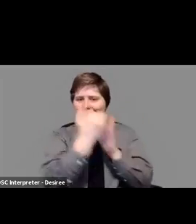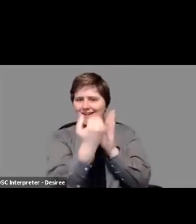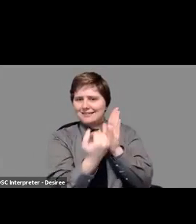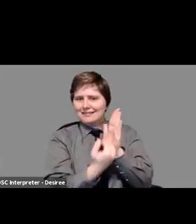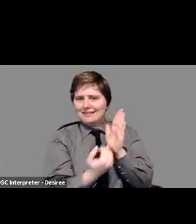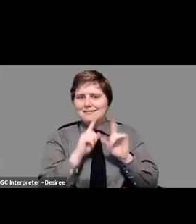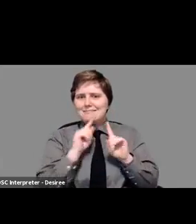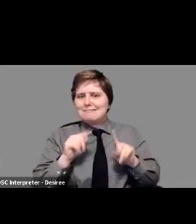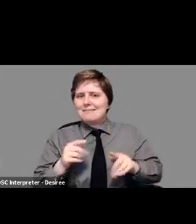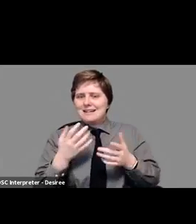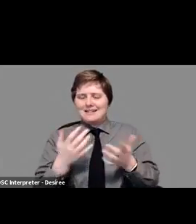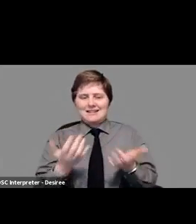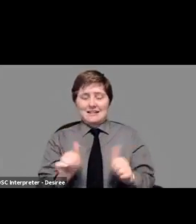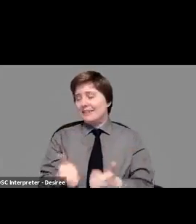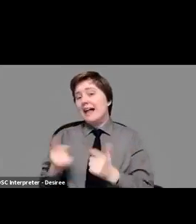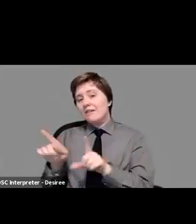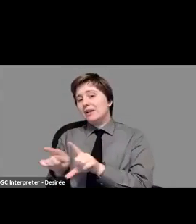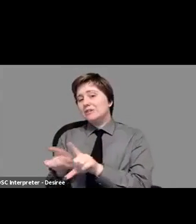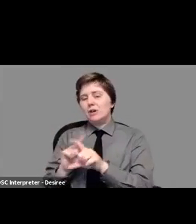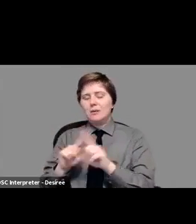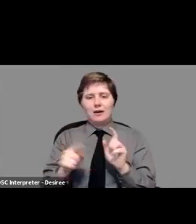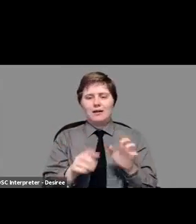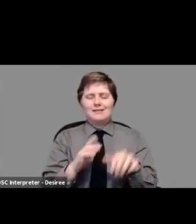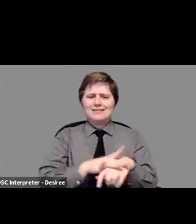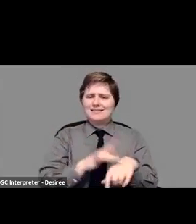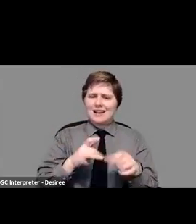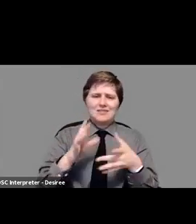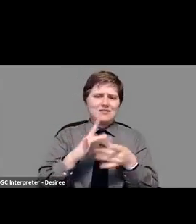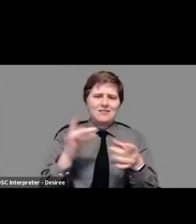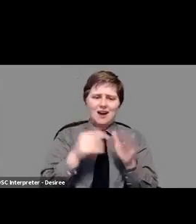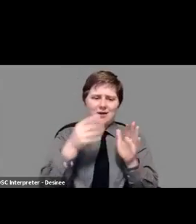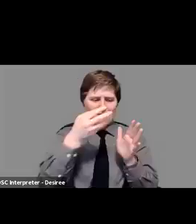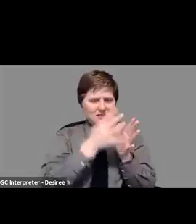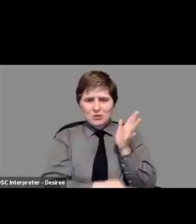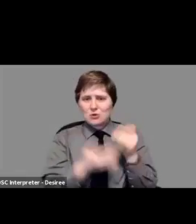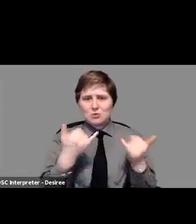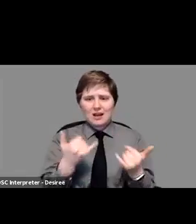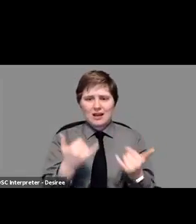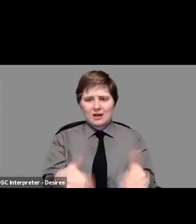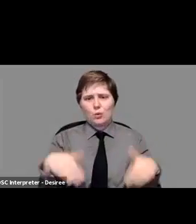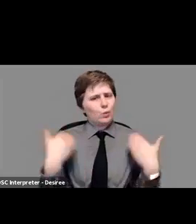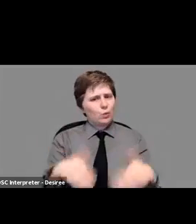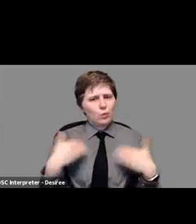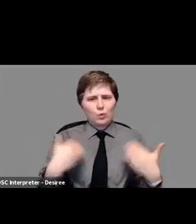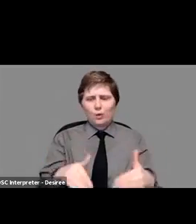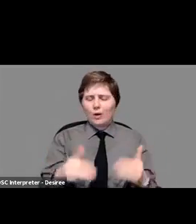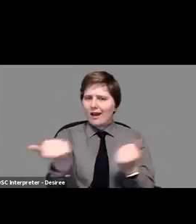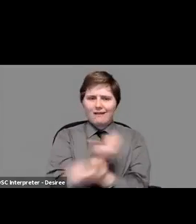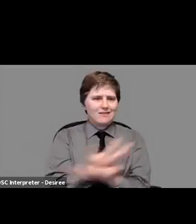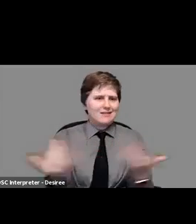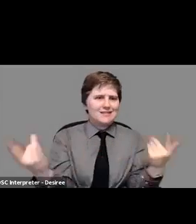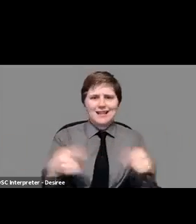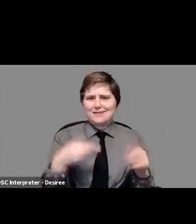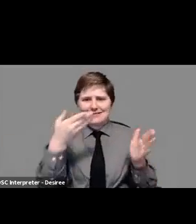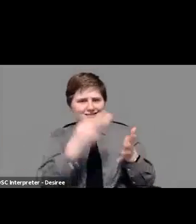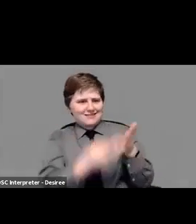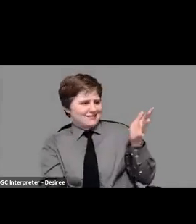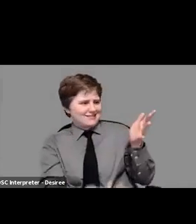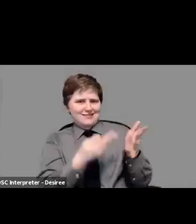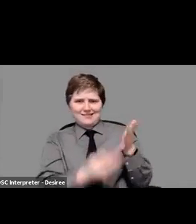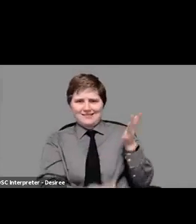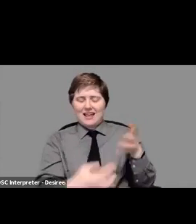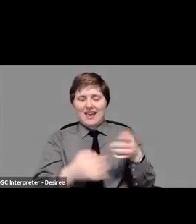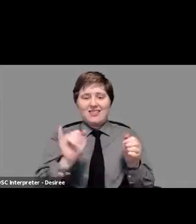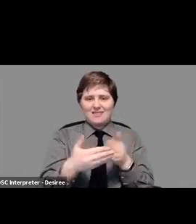they're on this live also. But take advantage of the comment section right now because it's going down in that